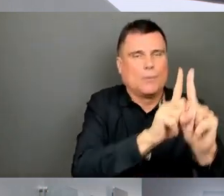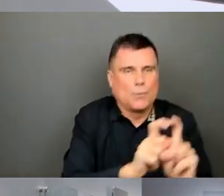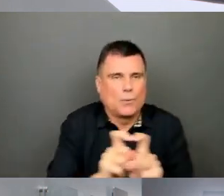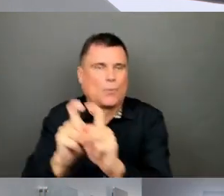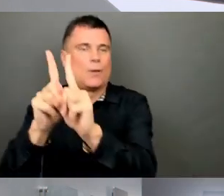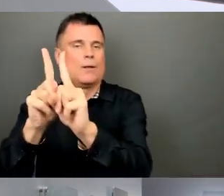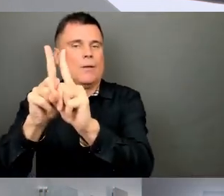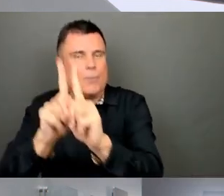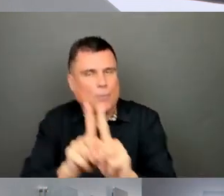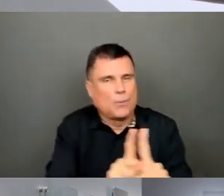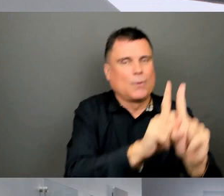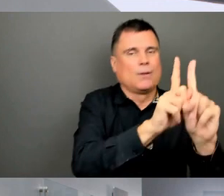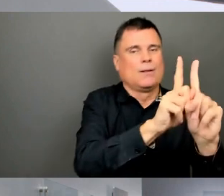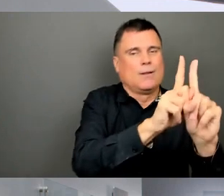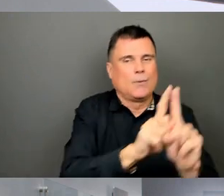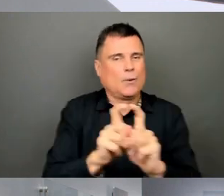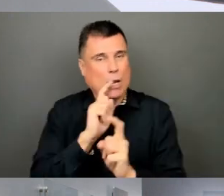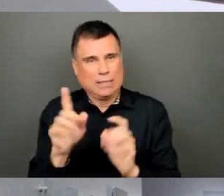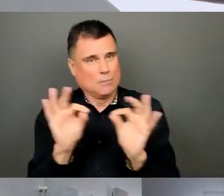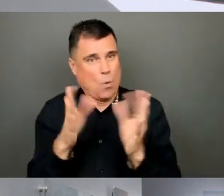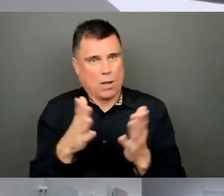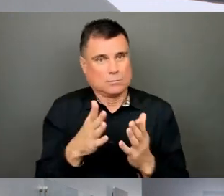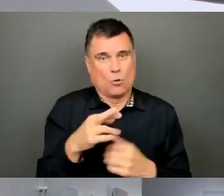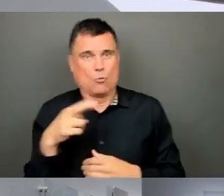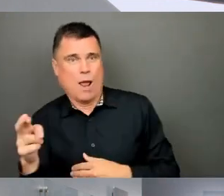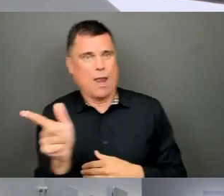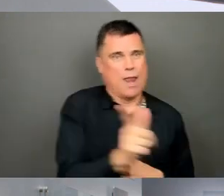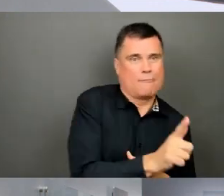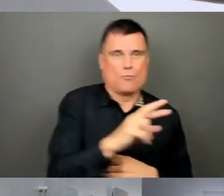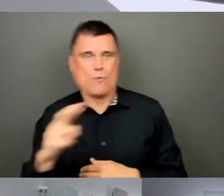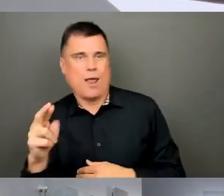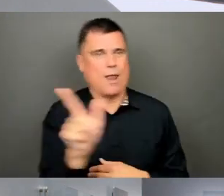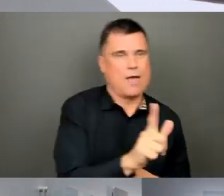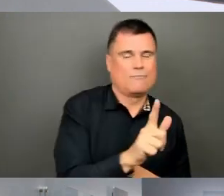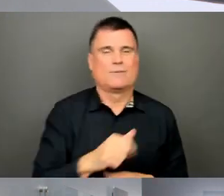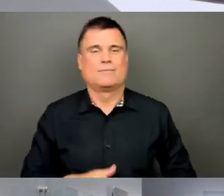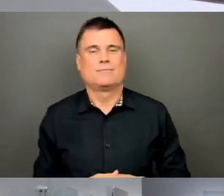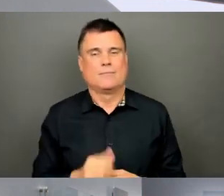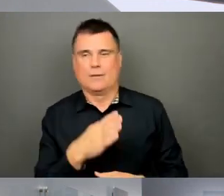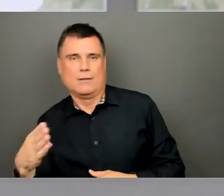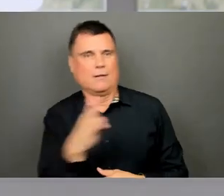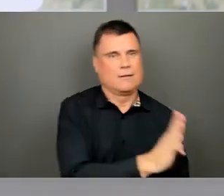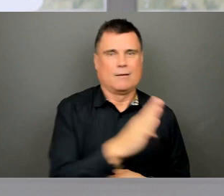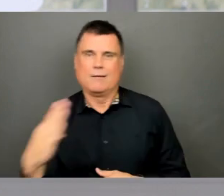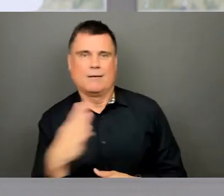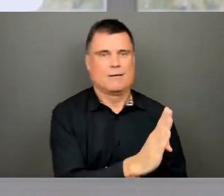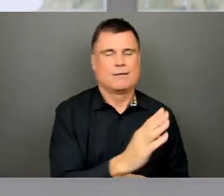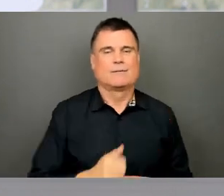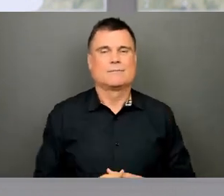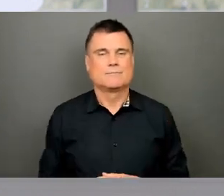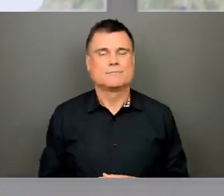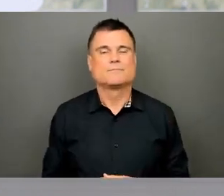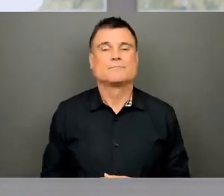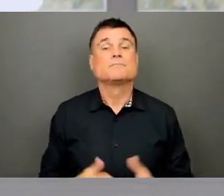left together and the right together. So the first part is we're going to have a center. So if you have struggle with balance, what you want to do is tightening